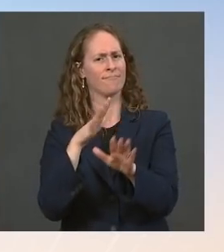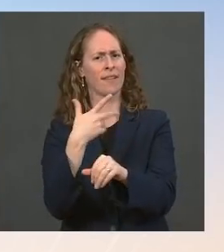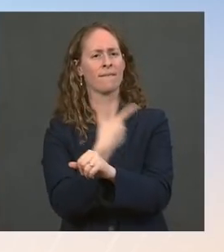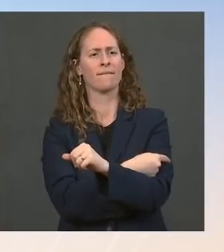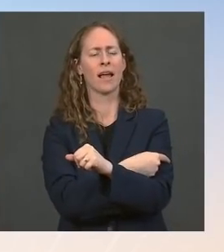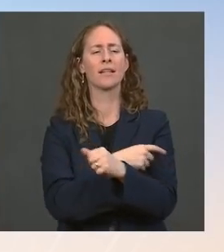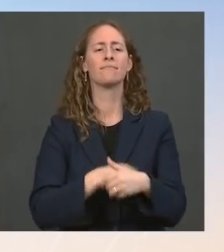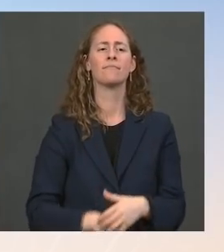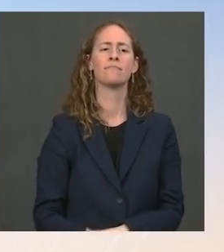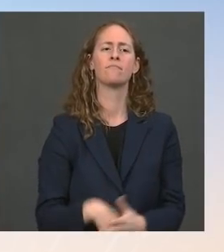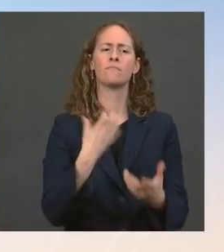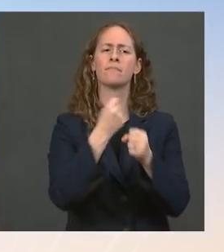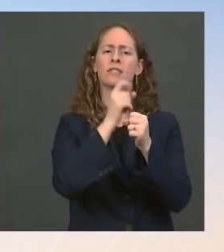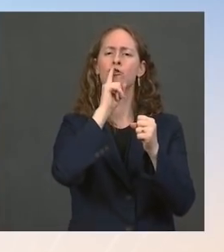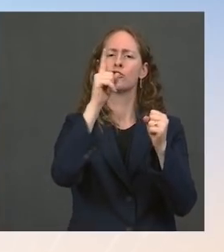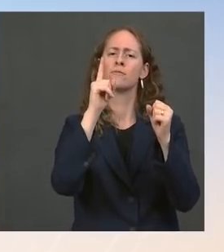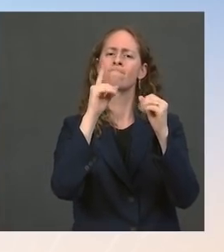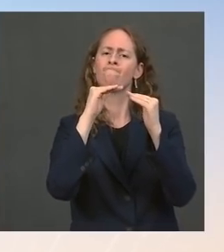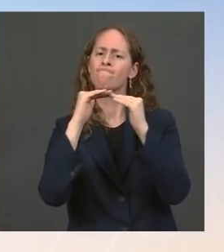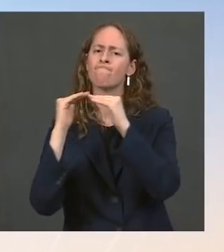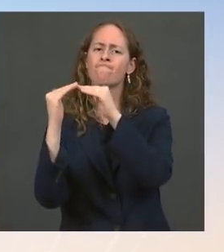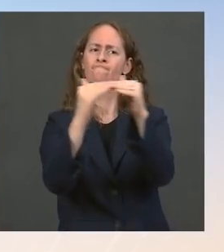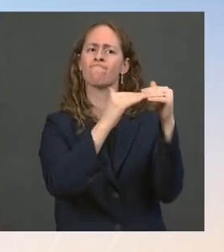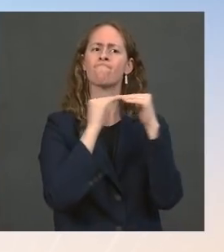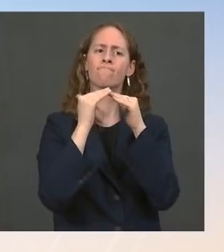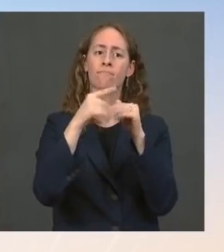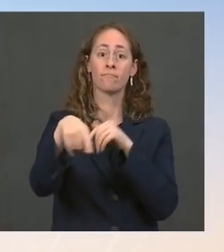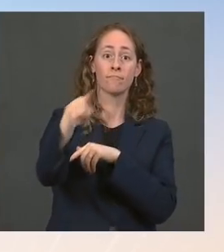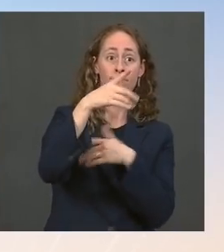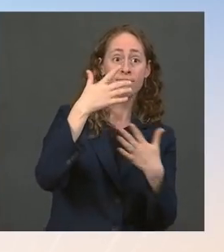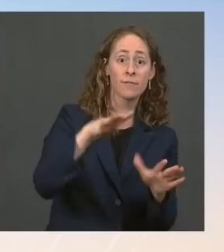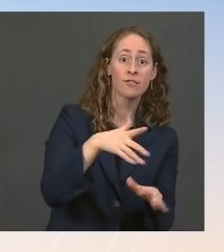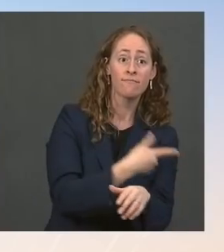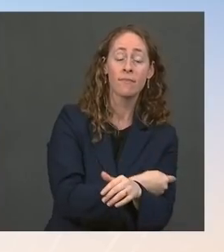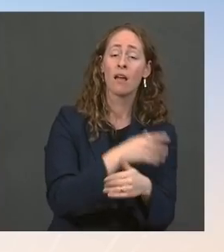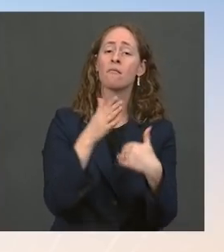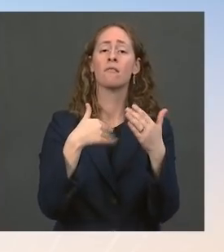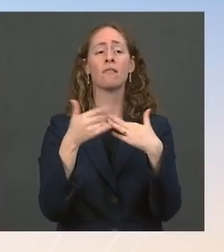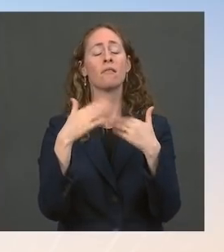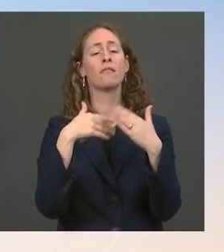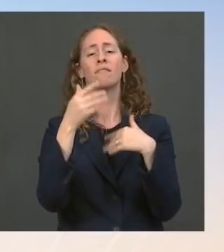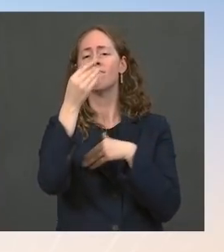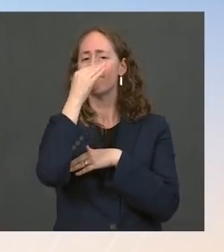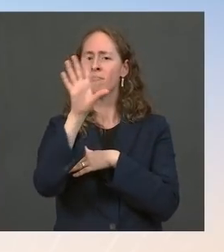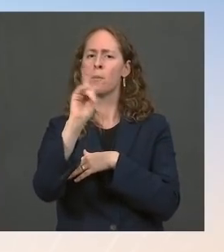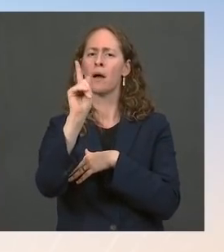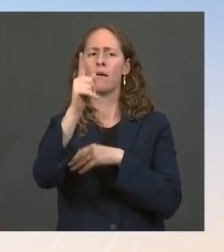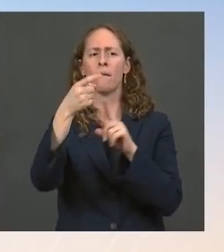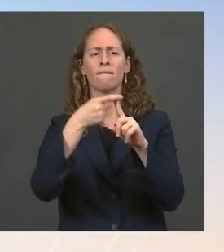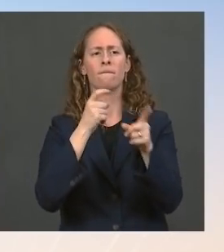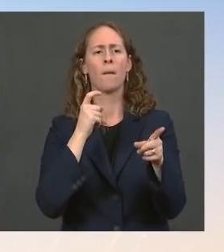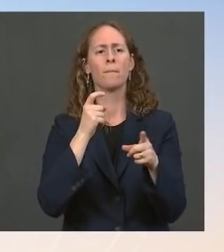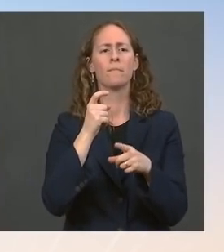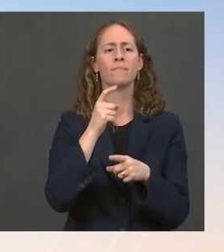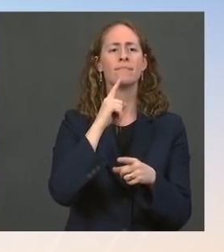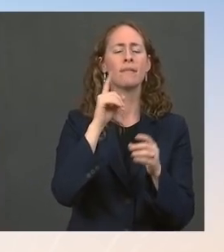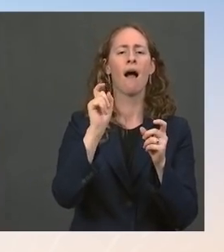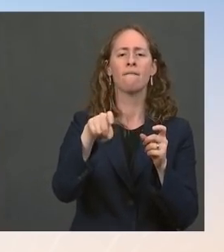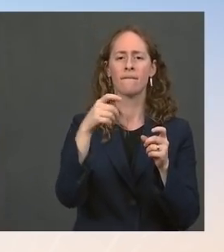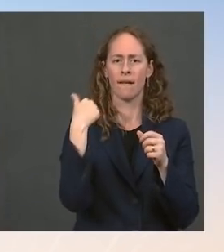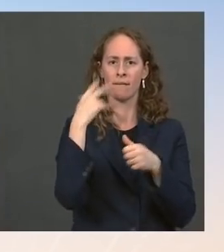was equitable. So people who are vaccinated, no matter which country they're coming from, obviously they need visas and the proper documentation, et